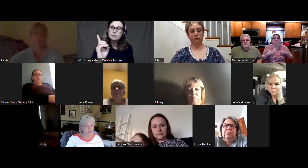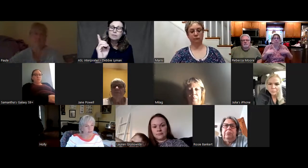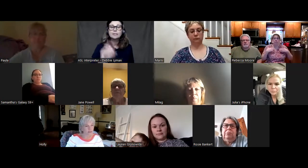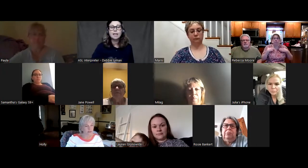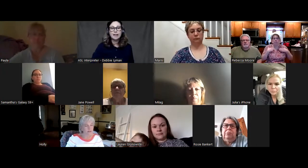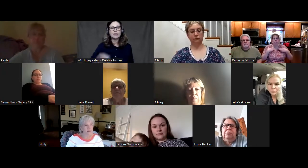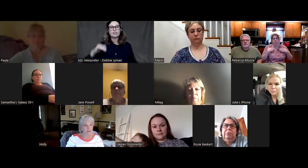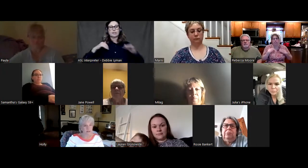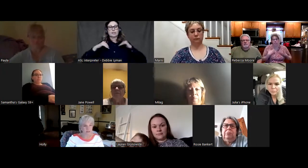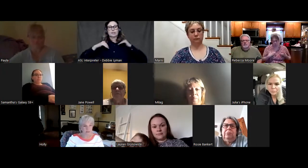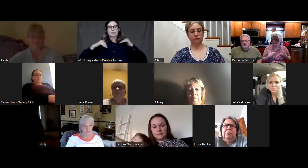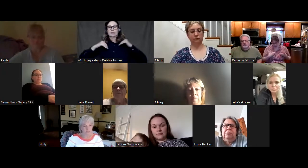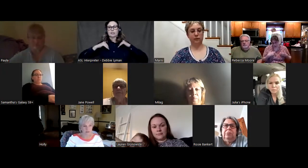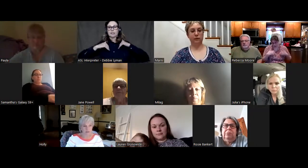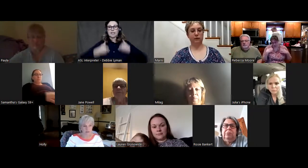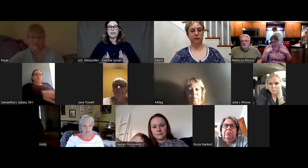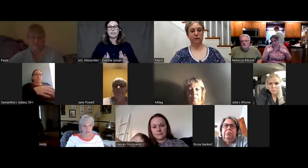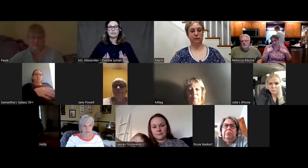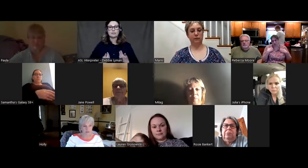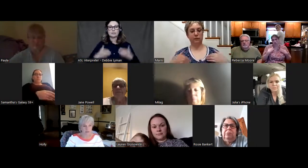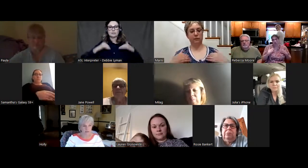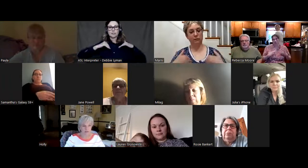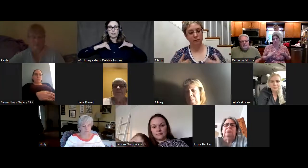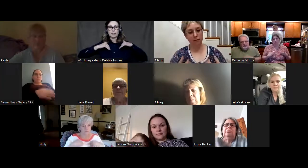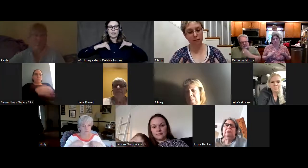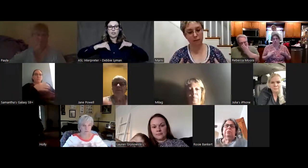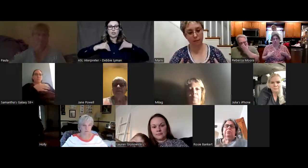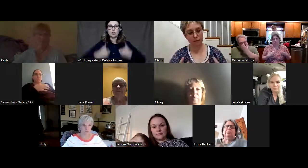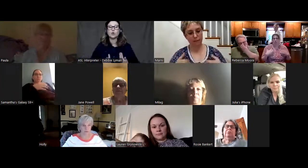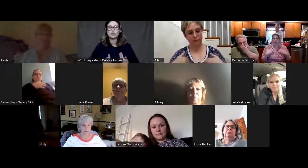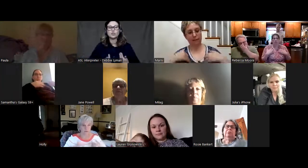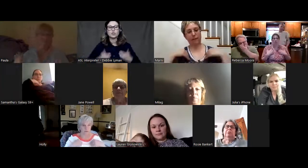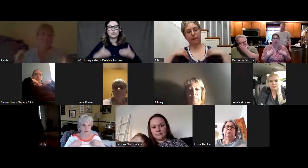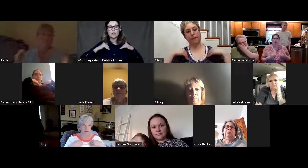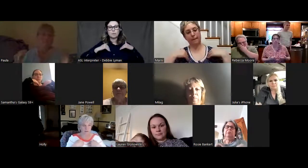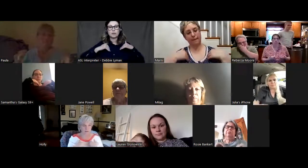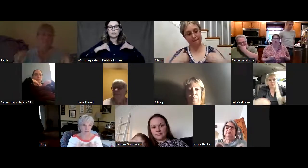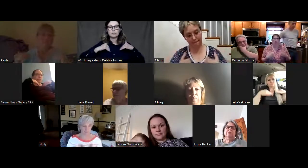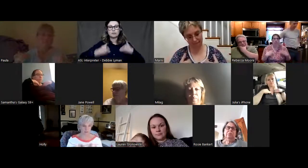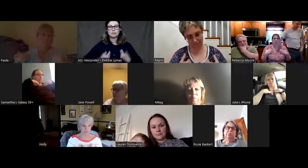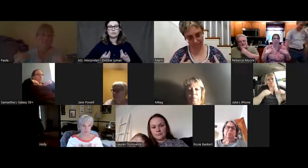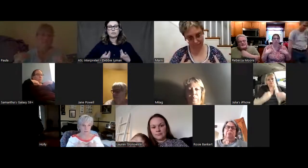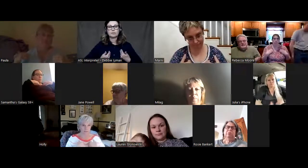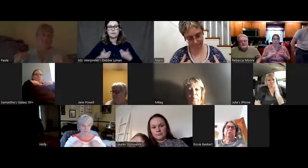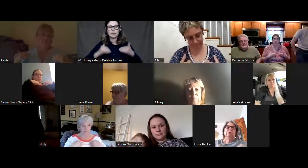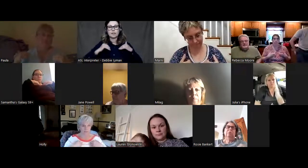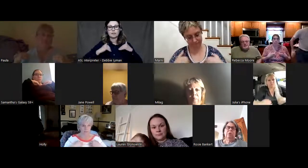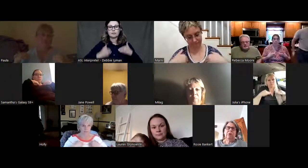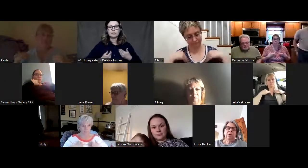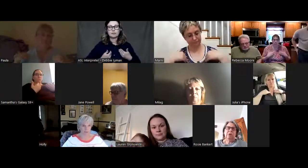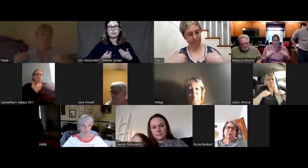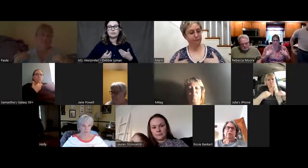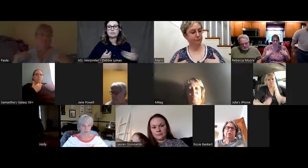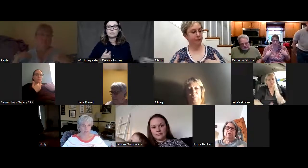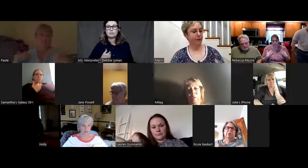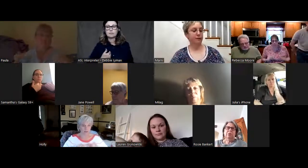Tired. Tired. Tired. It's like your shoulders are slumping. Okay.